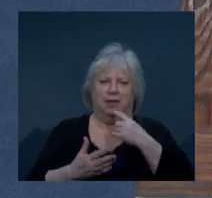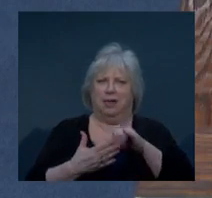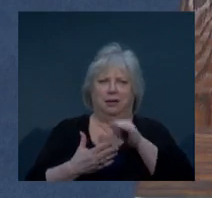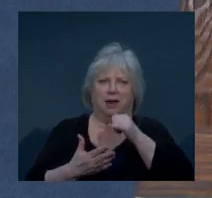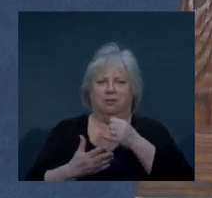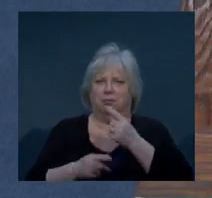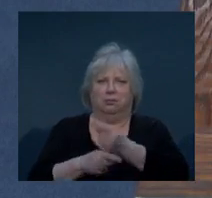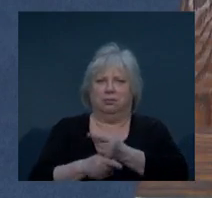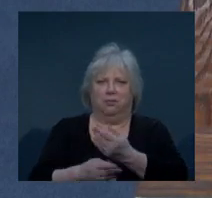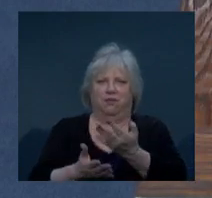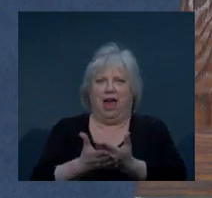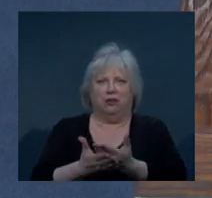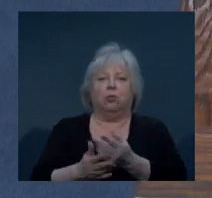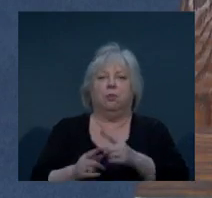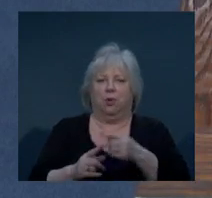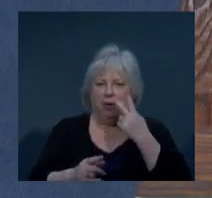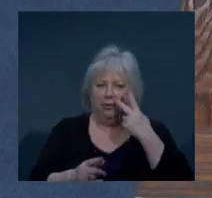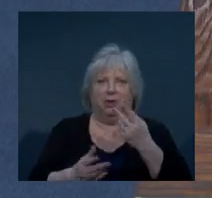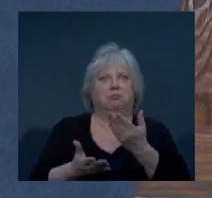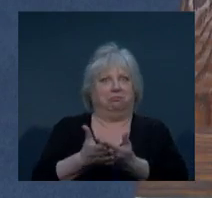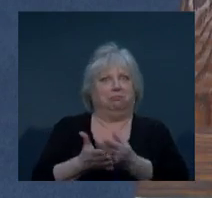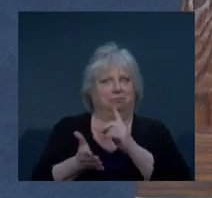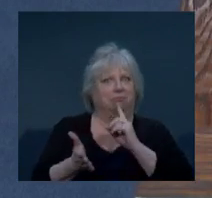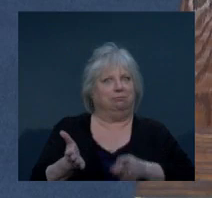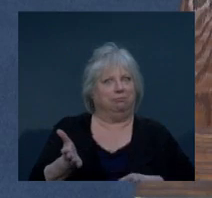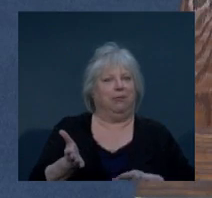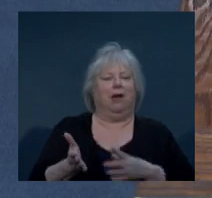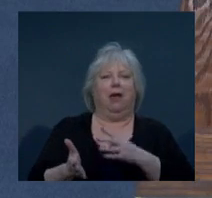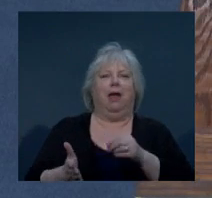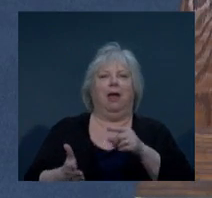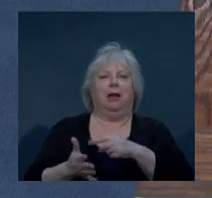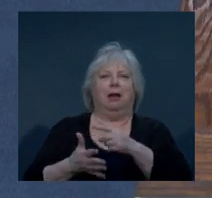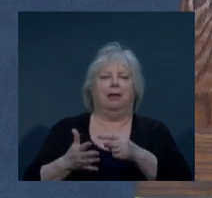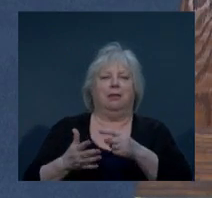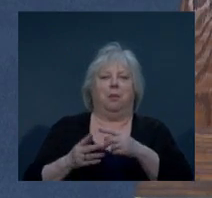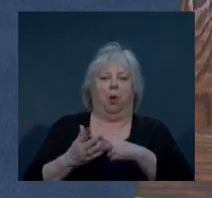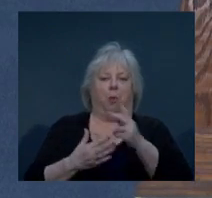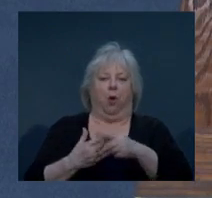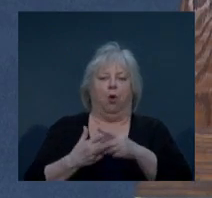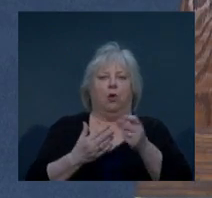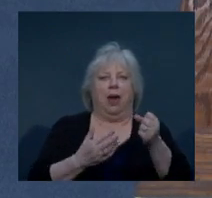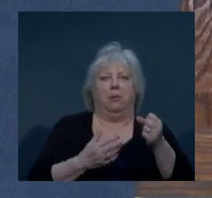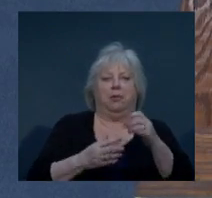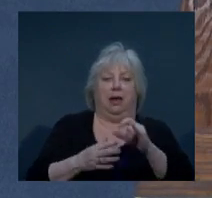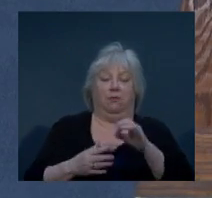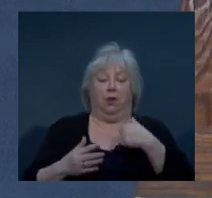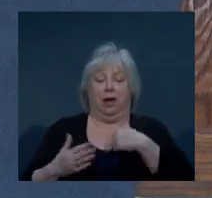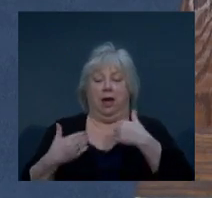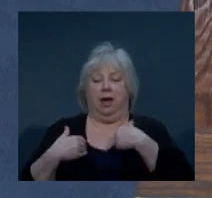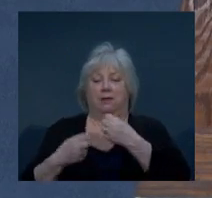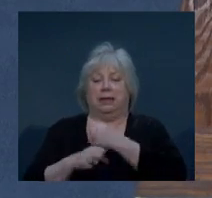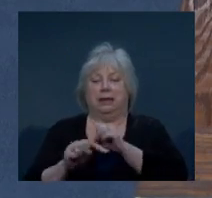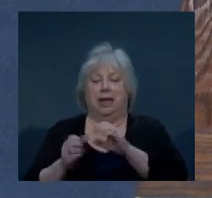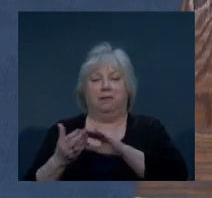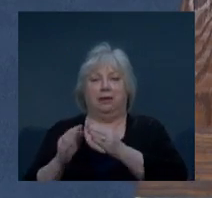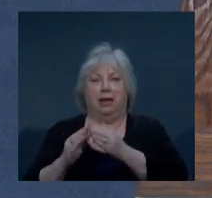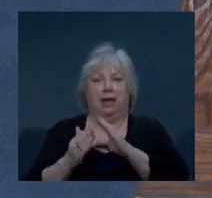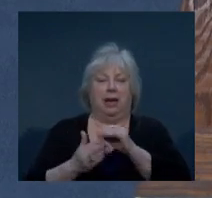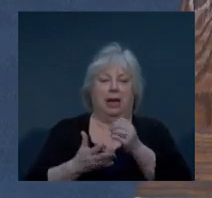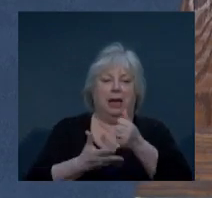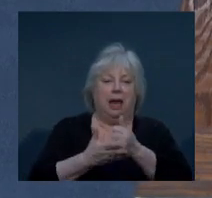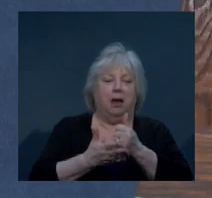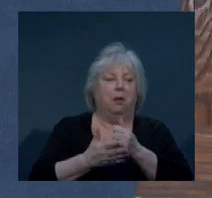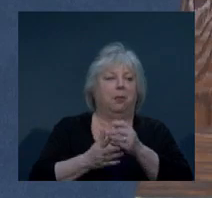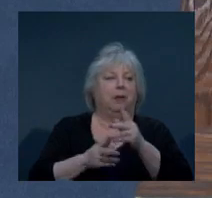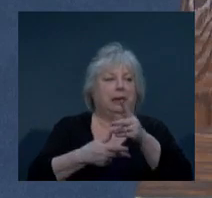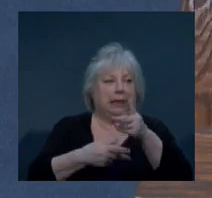factual. Well, we see that is, and you know, these programs, if we're going to have a safe city and we're going to be able to help keep